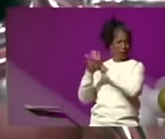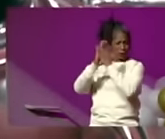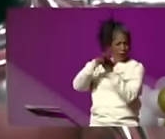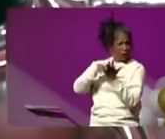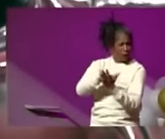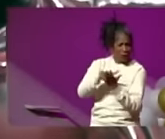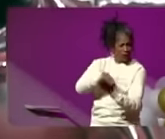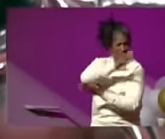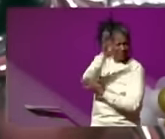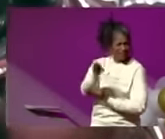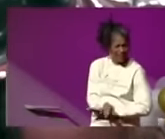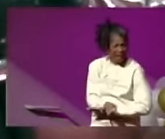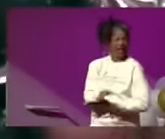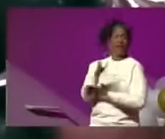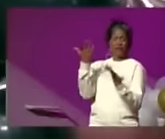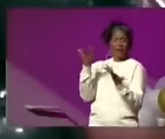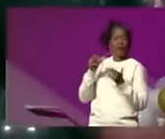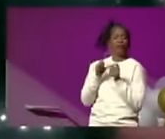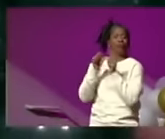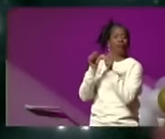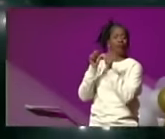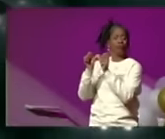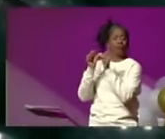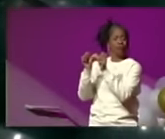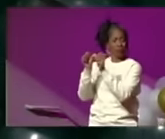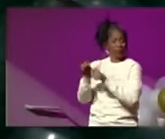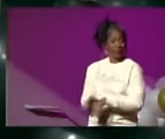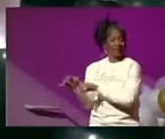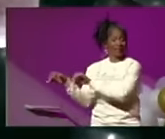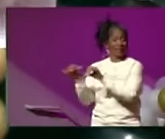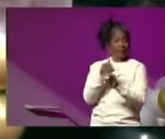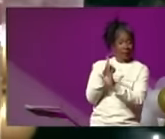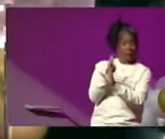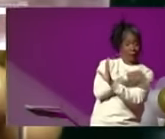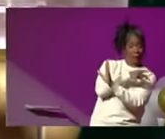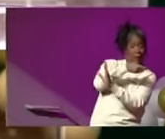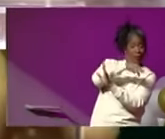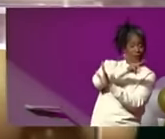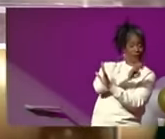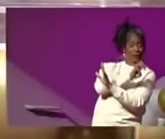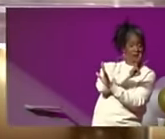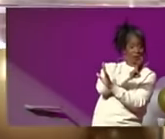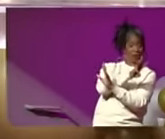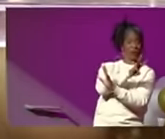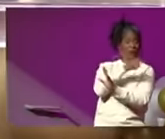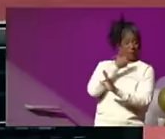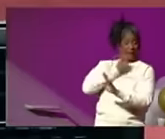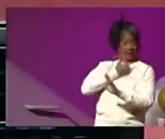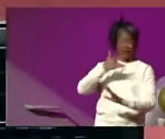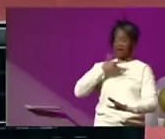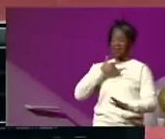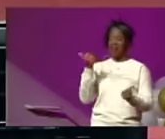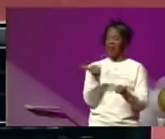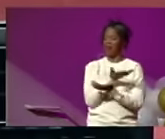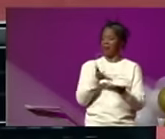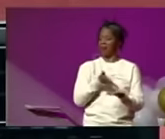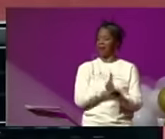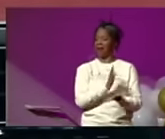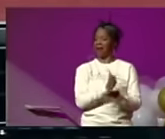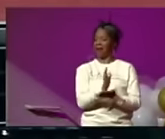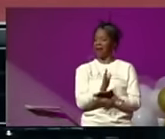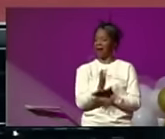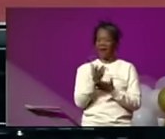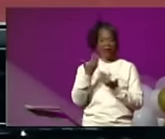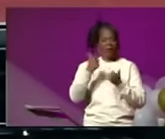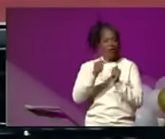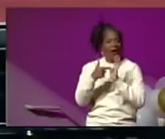faint. I'm trying to show y'all the previews. I've got a feeling everything's gonna be all right. I'm trying to show y'all